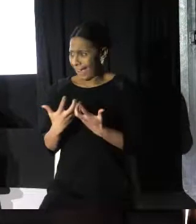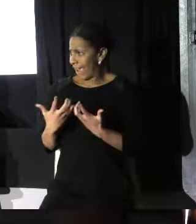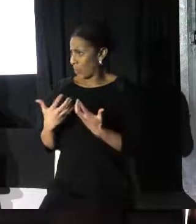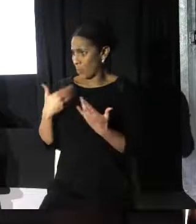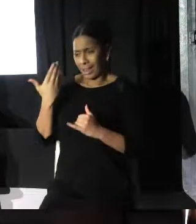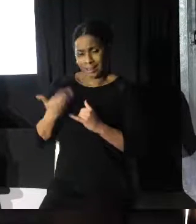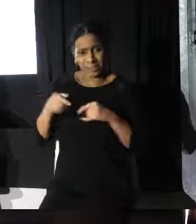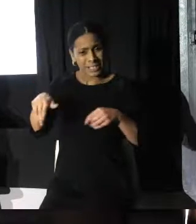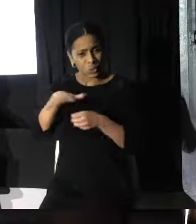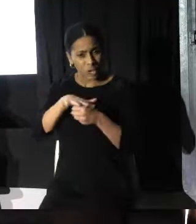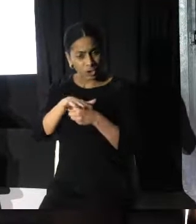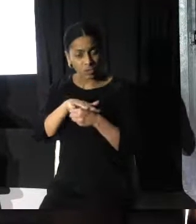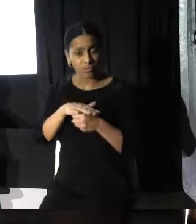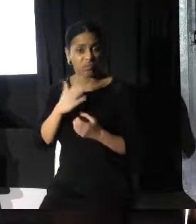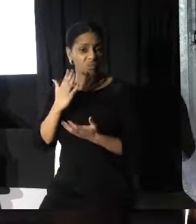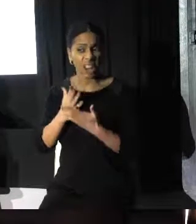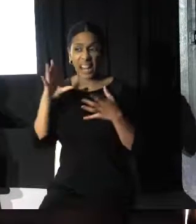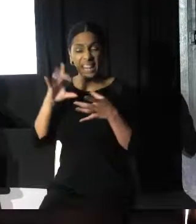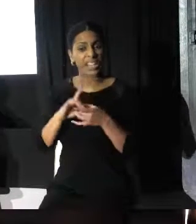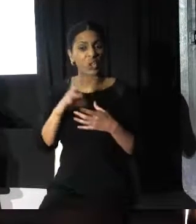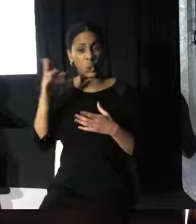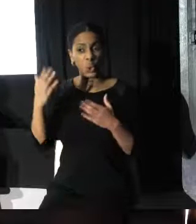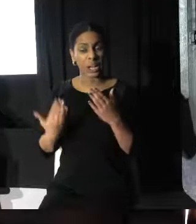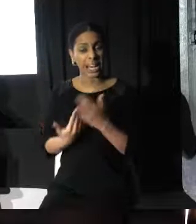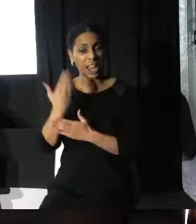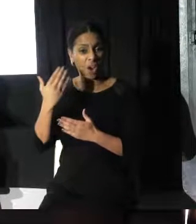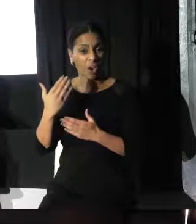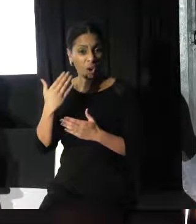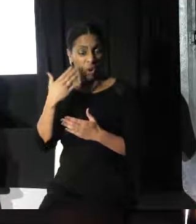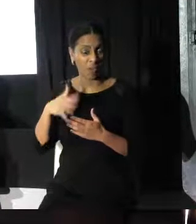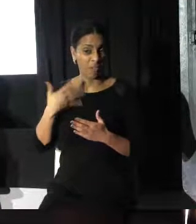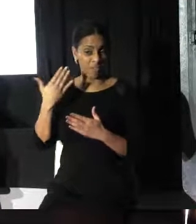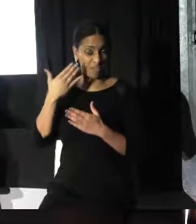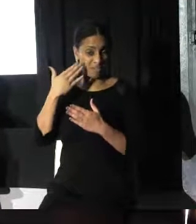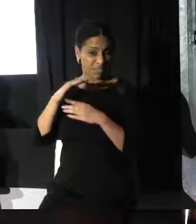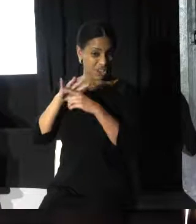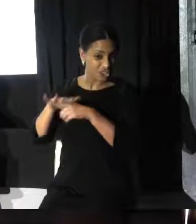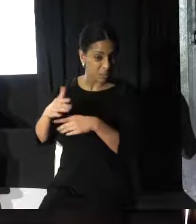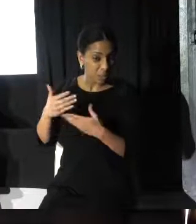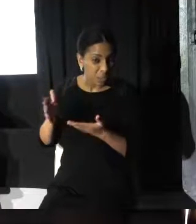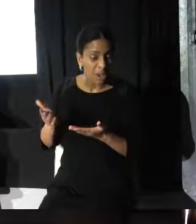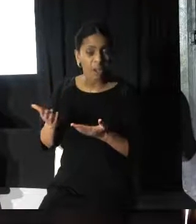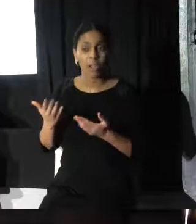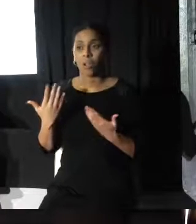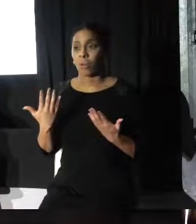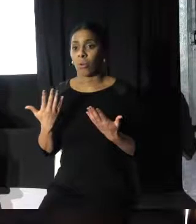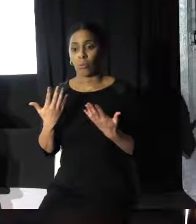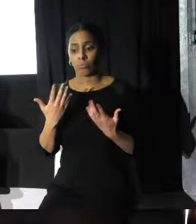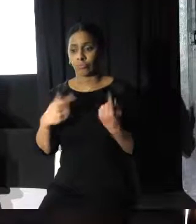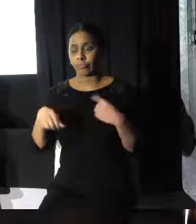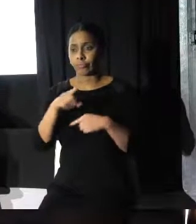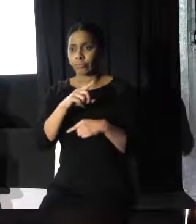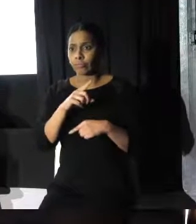ultimately, obviously, it's fascism, or neo-fascism, or sort of proto-fascism, the idea that the past can